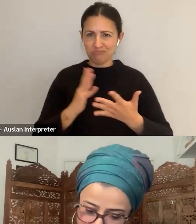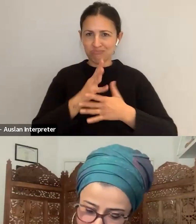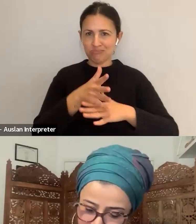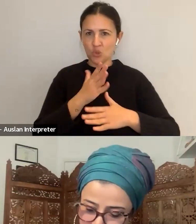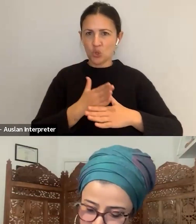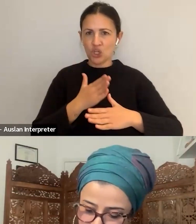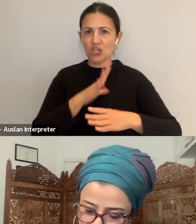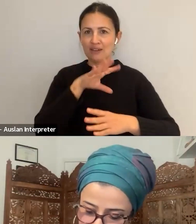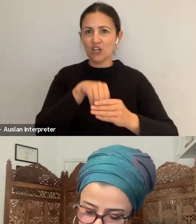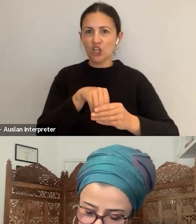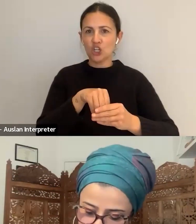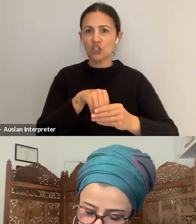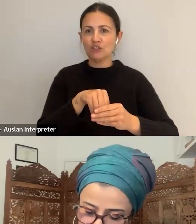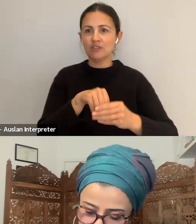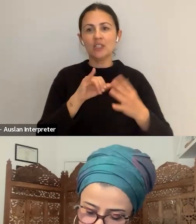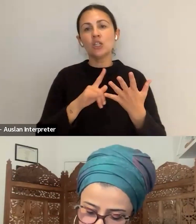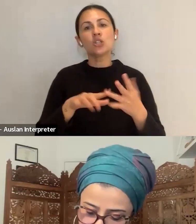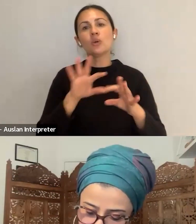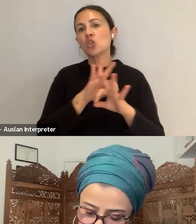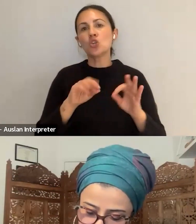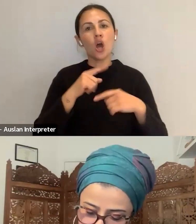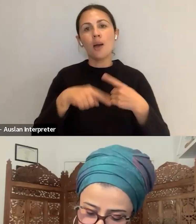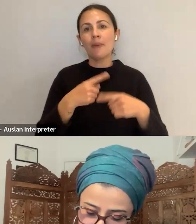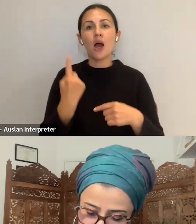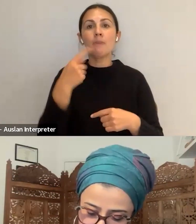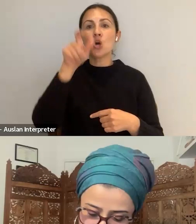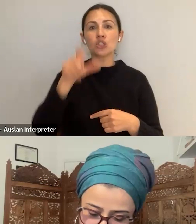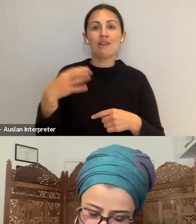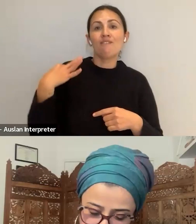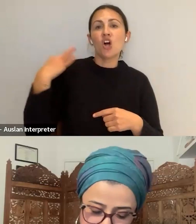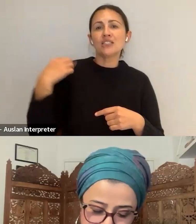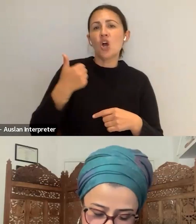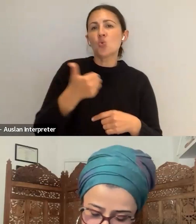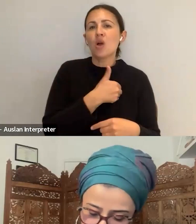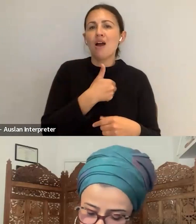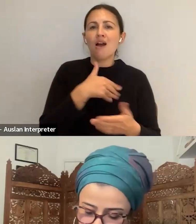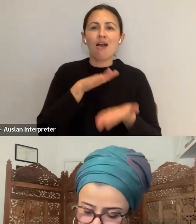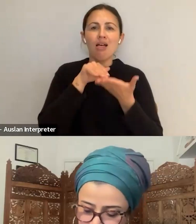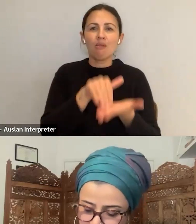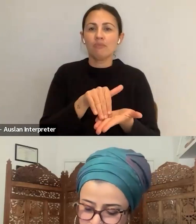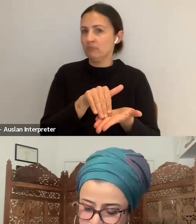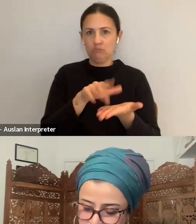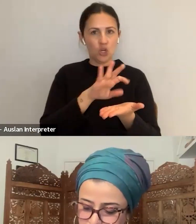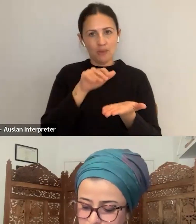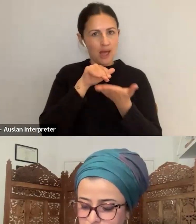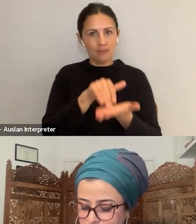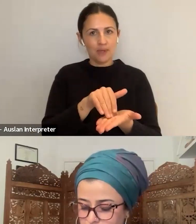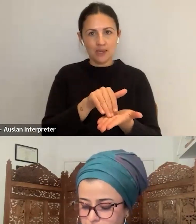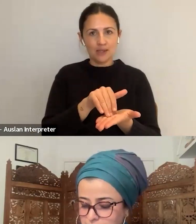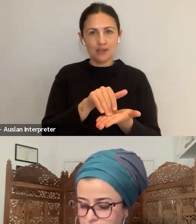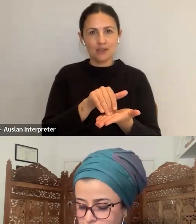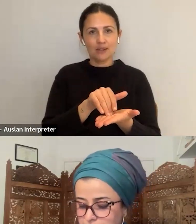demonstrate their support of community or, volunteering. But again, we know, and more the discourse says